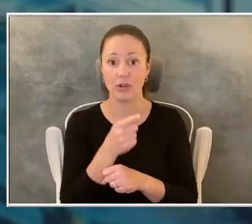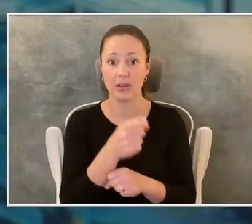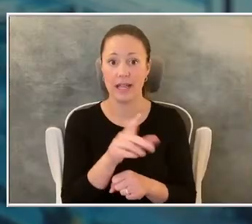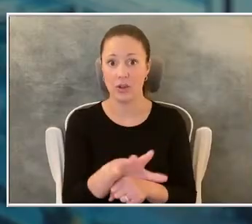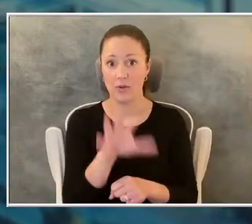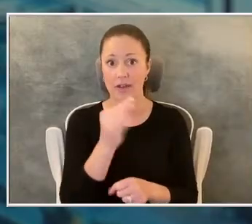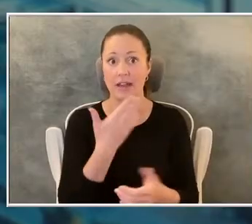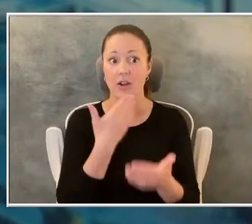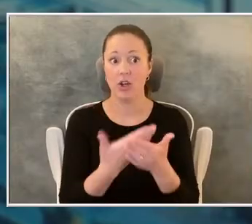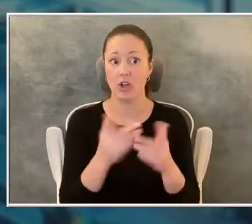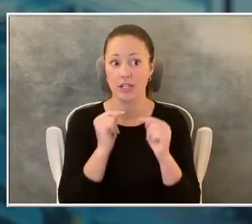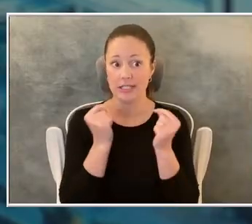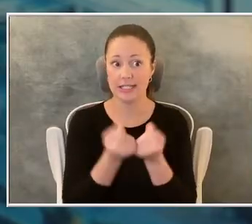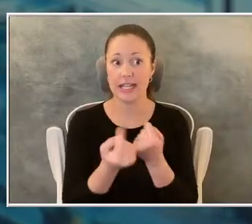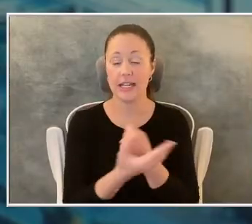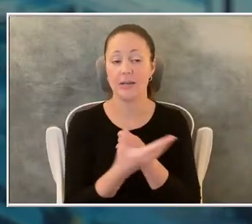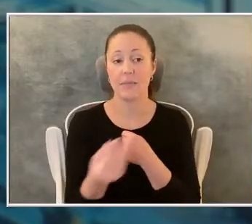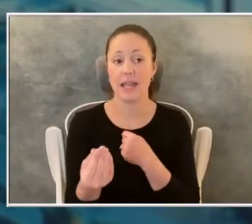and